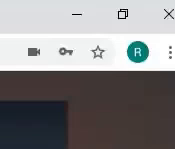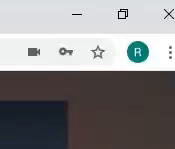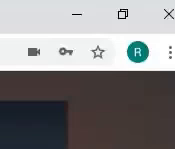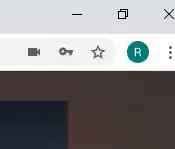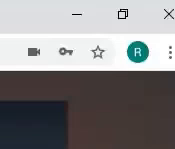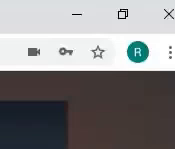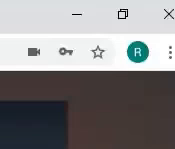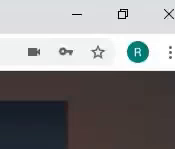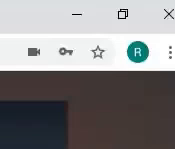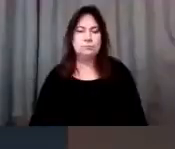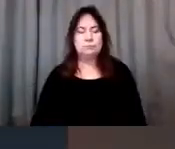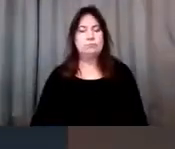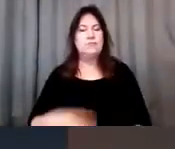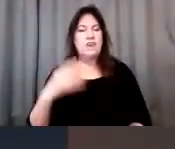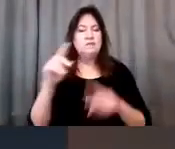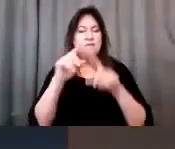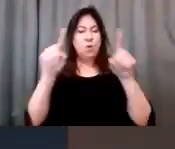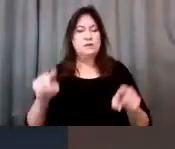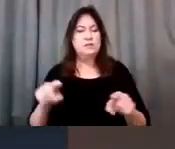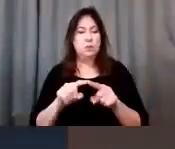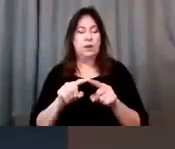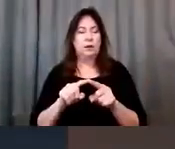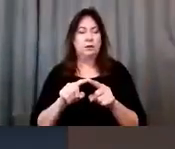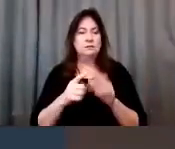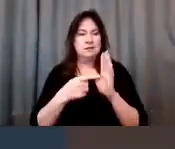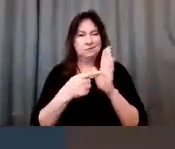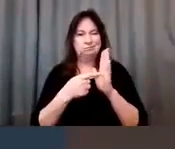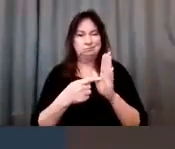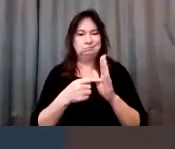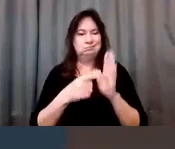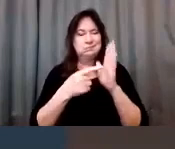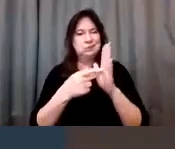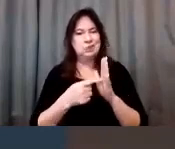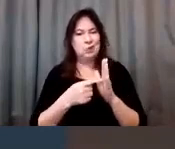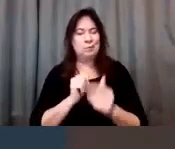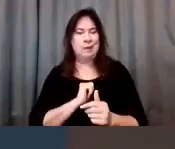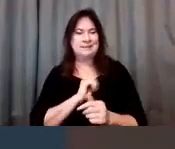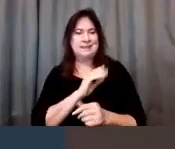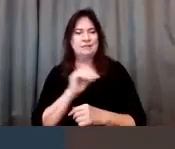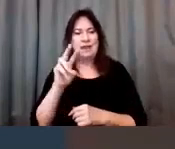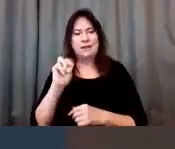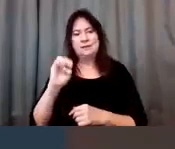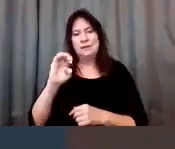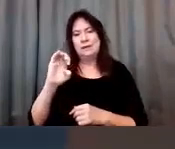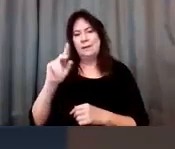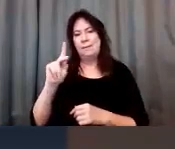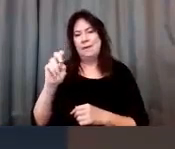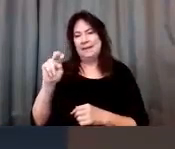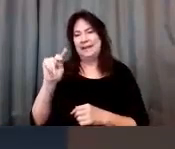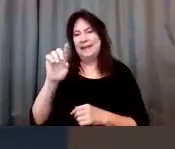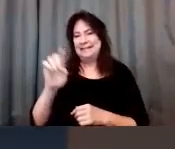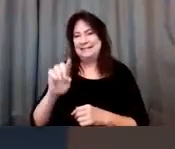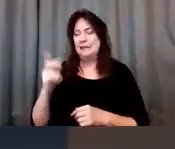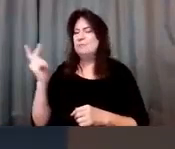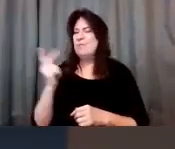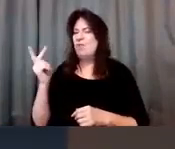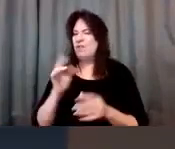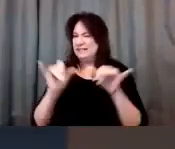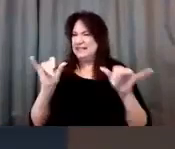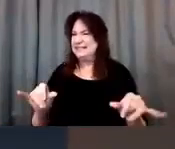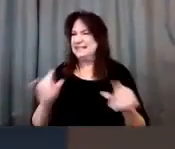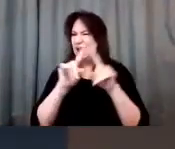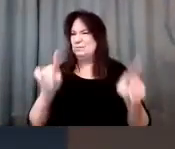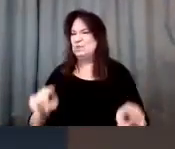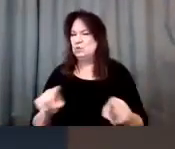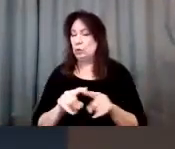view. So I've toggled my view to give both myself and Mackenzie an equal amount of the screen. If one of us started to share